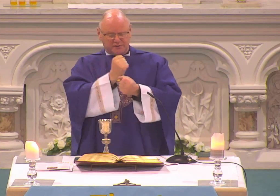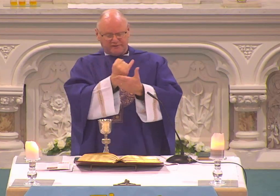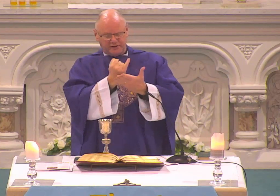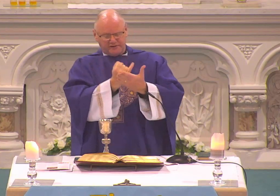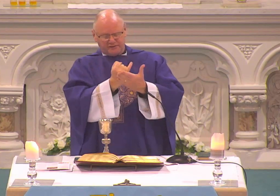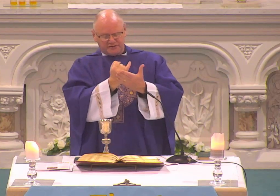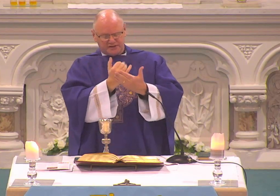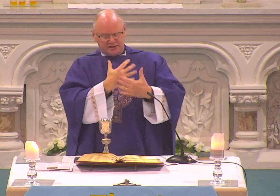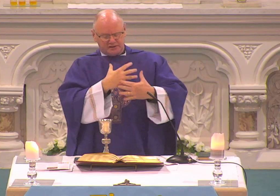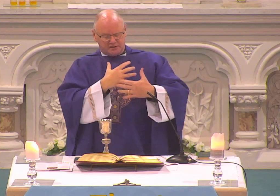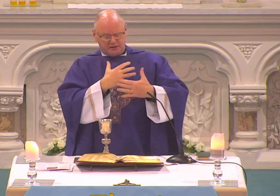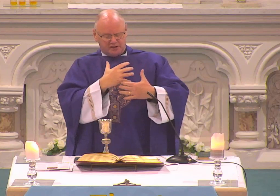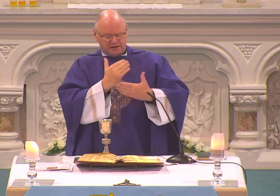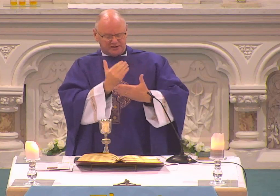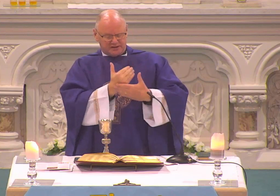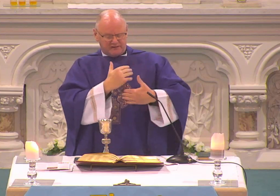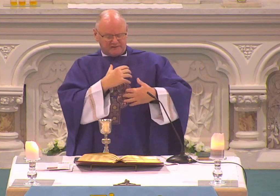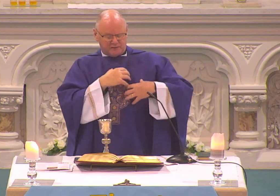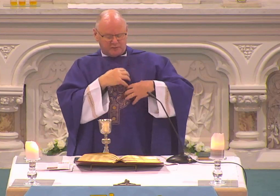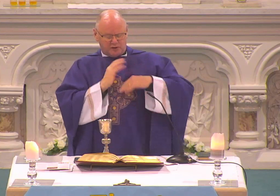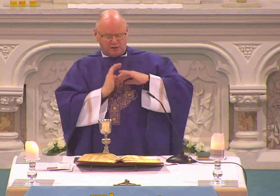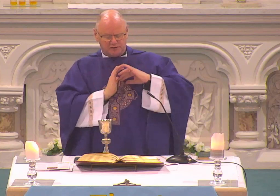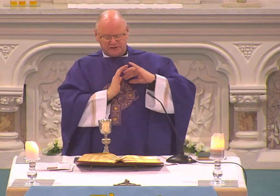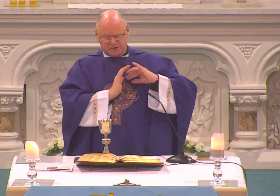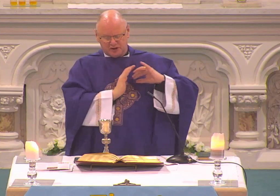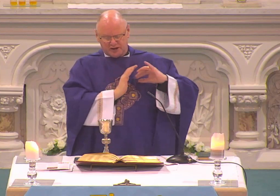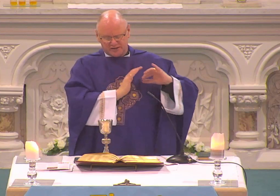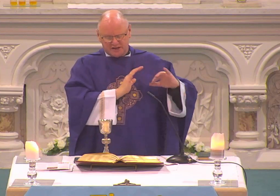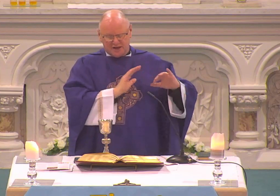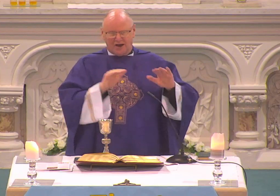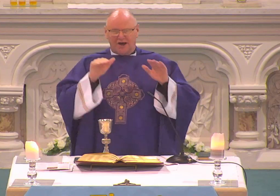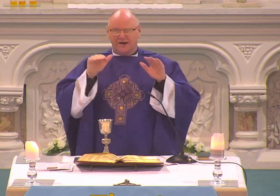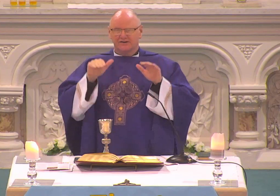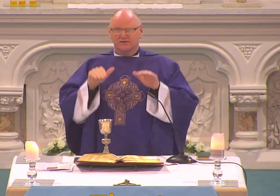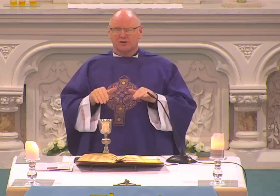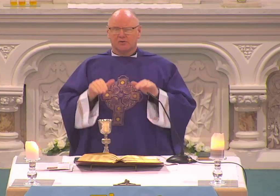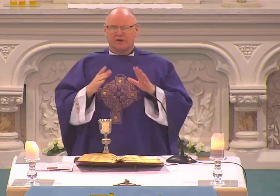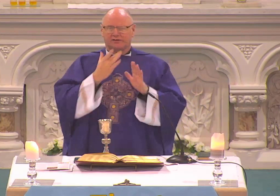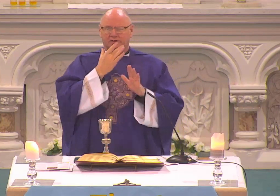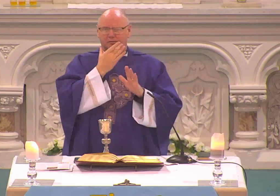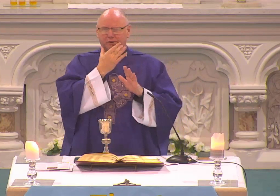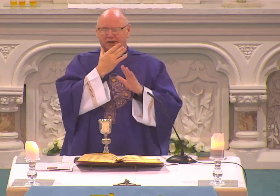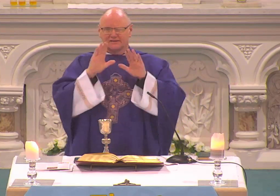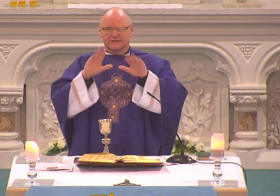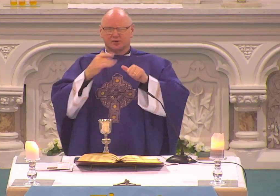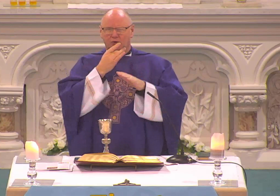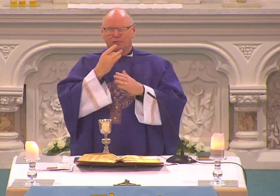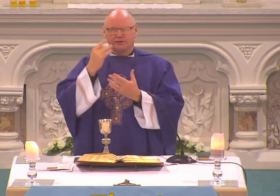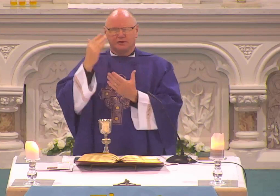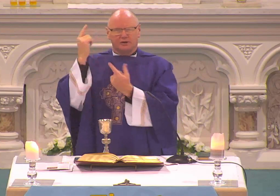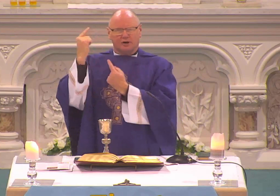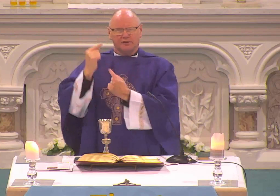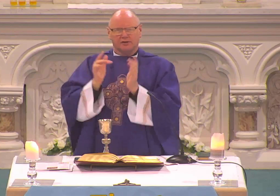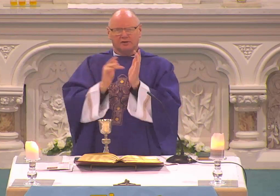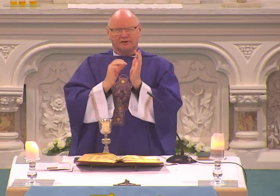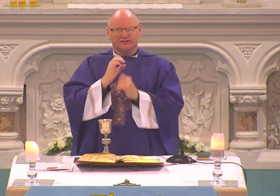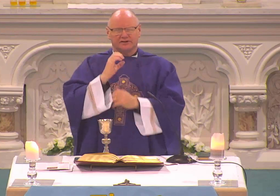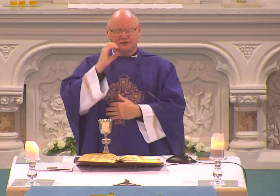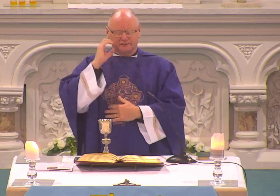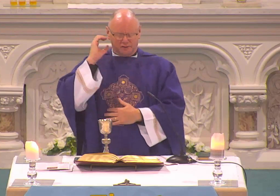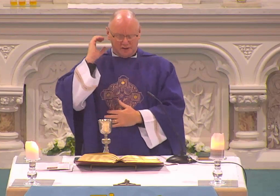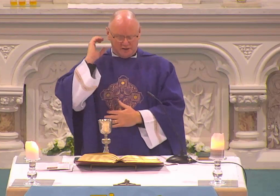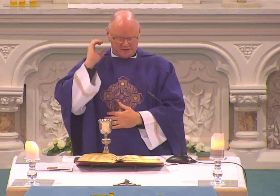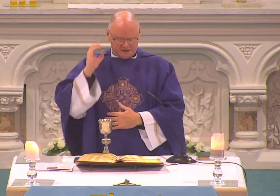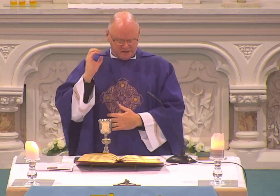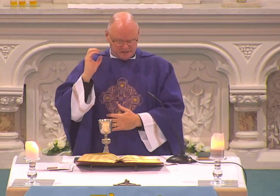be free from sin and safe from all distress, as we await the blessed hope and the coming of our